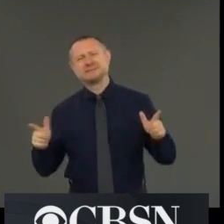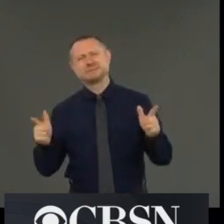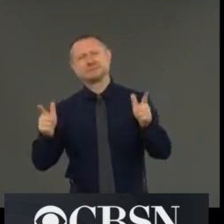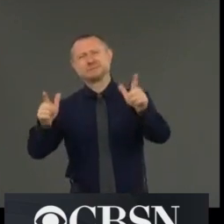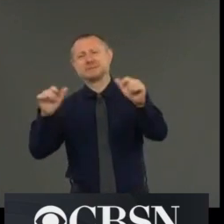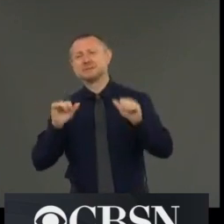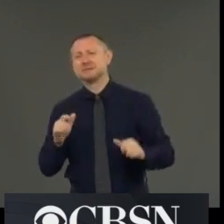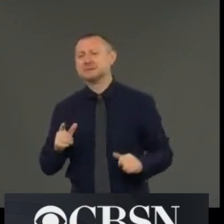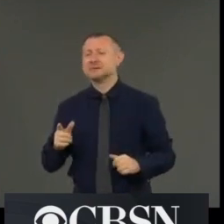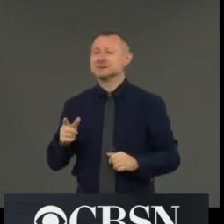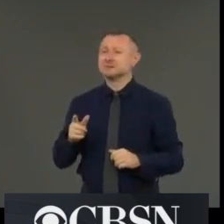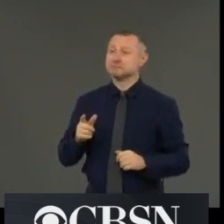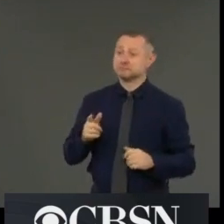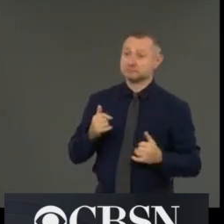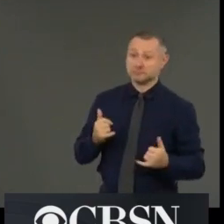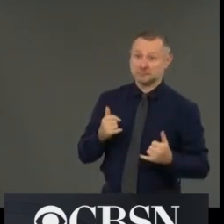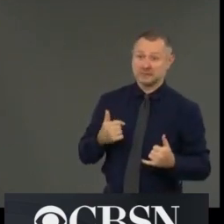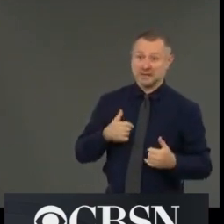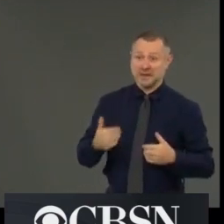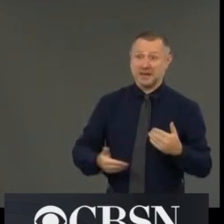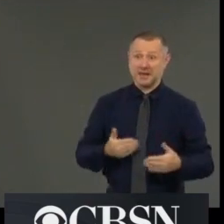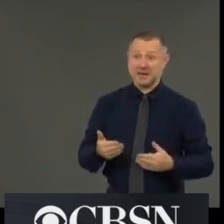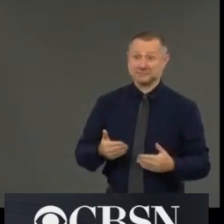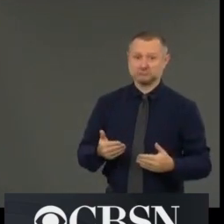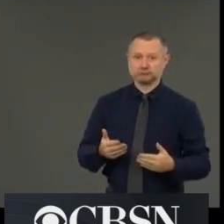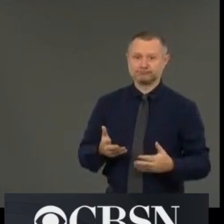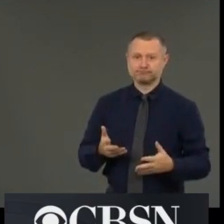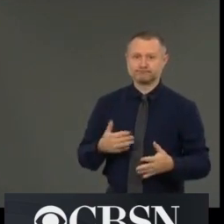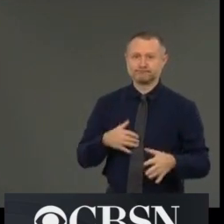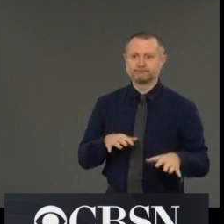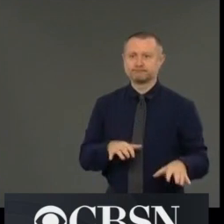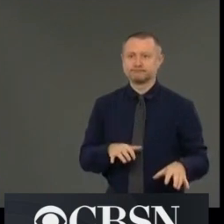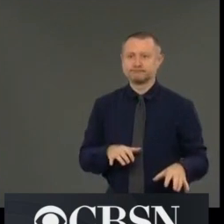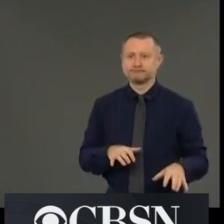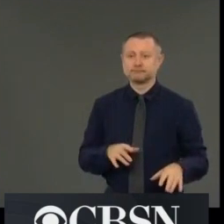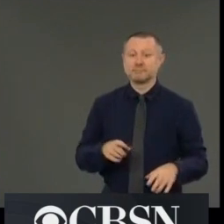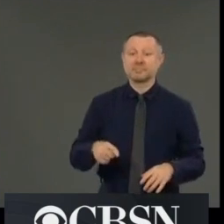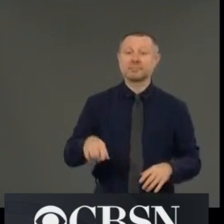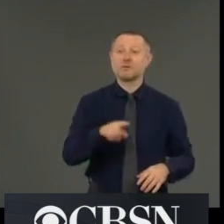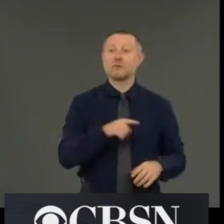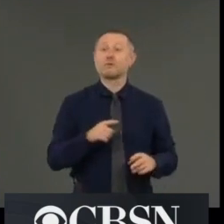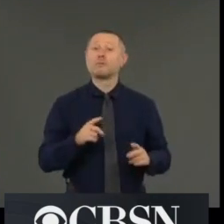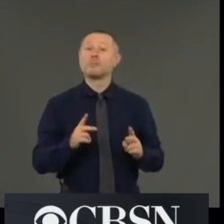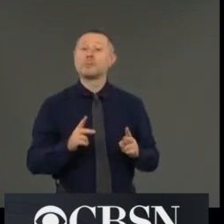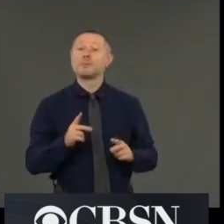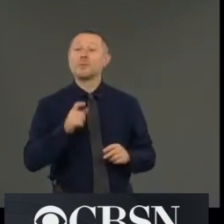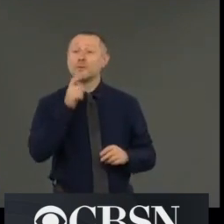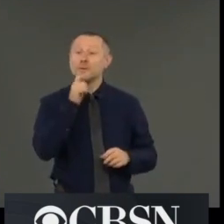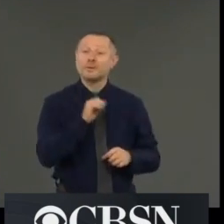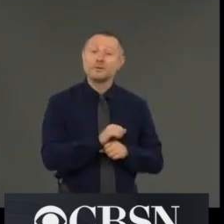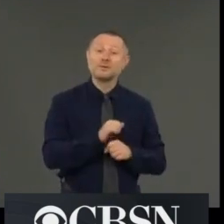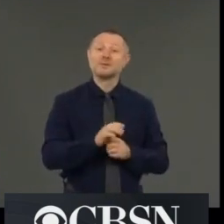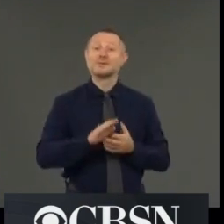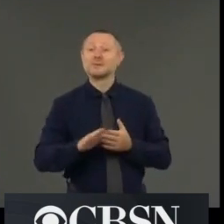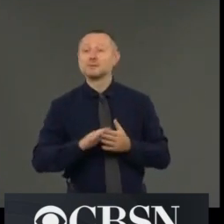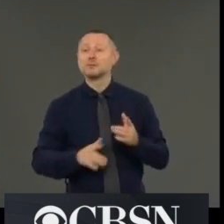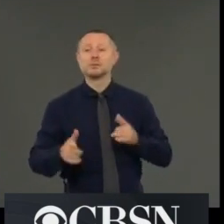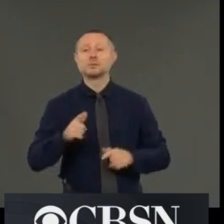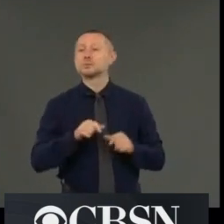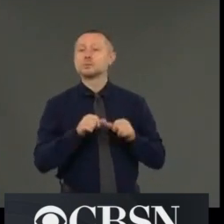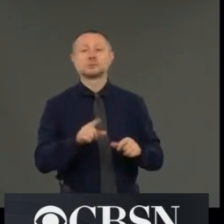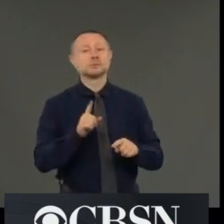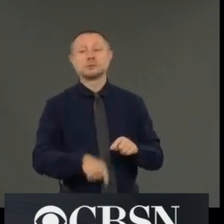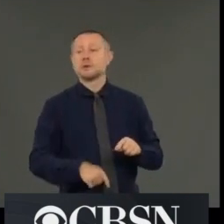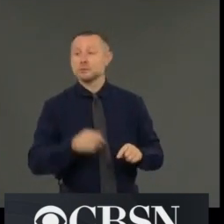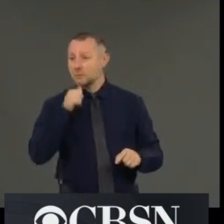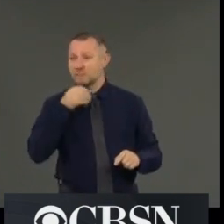we have a hiring freeze, and none of those jobs are going to be filled unless the economics permit. And right now, as the governor said, the MTA is approaching a fiscal